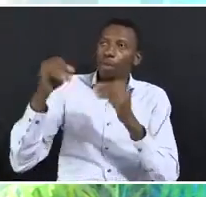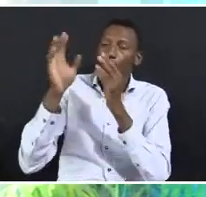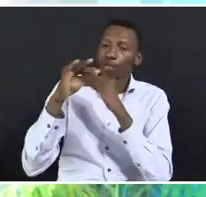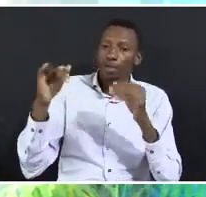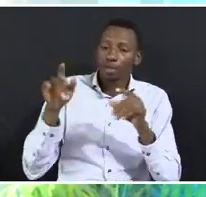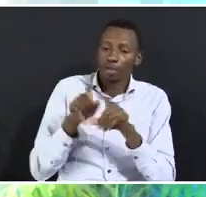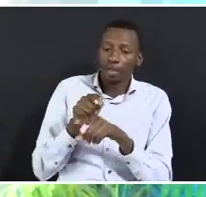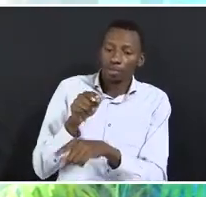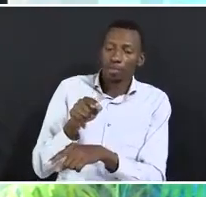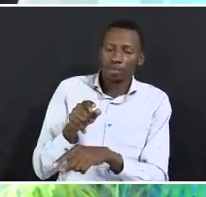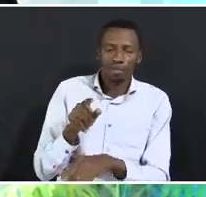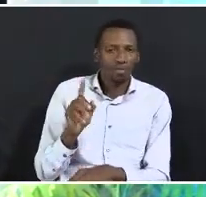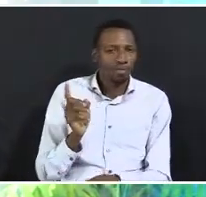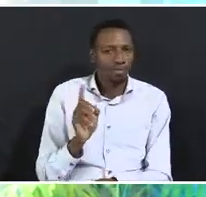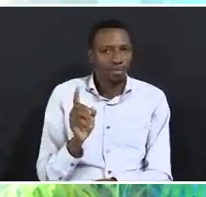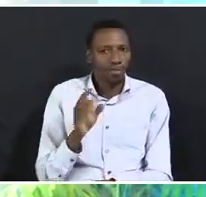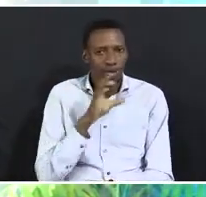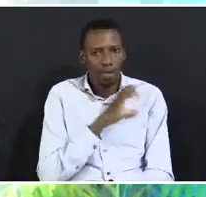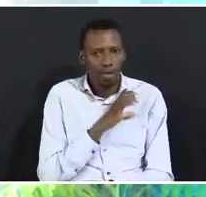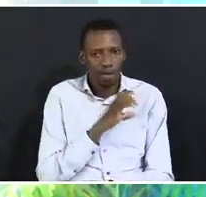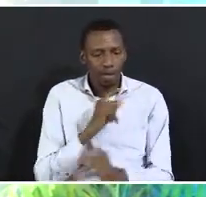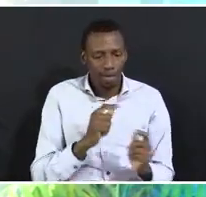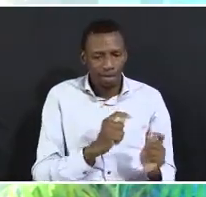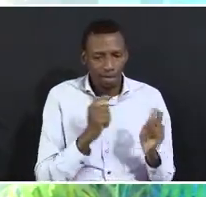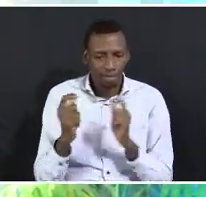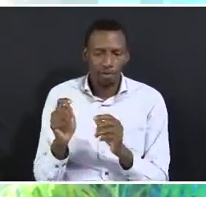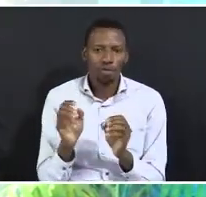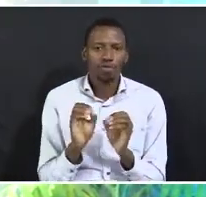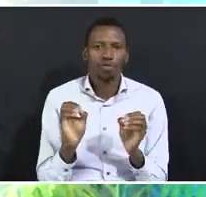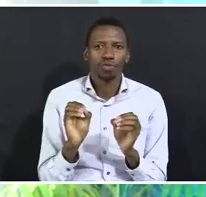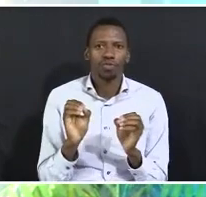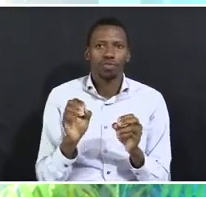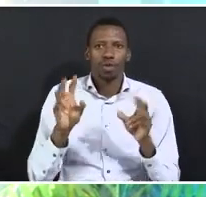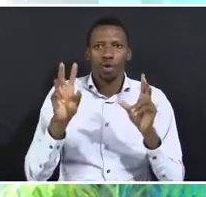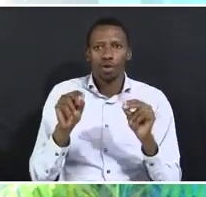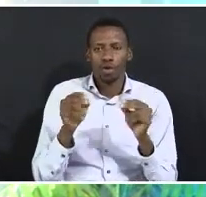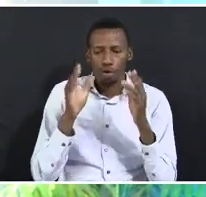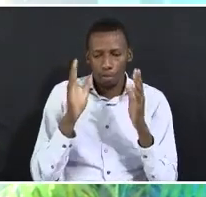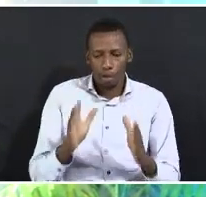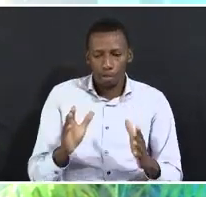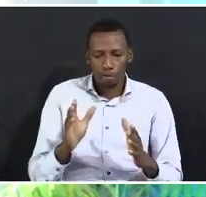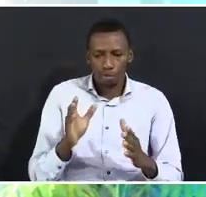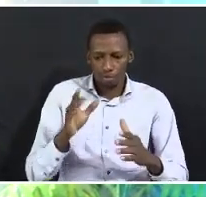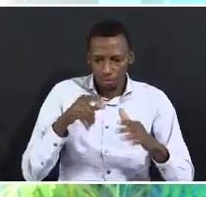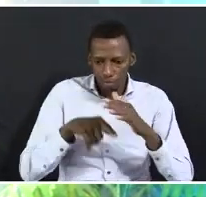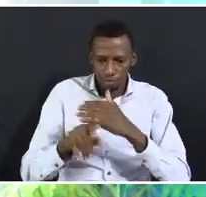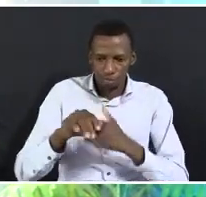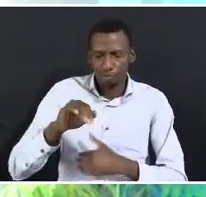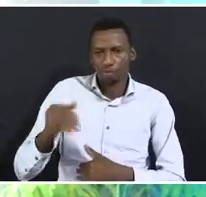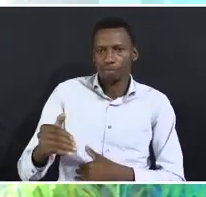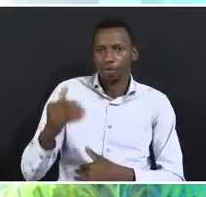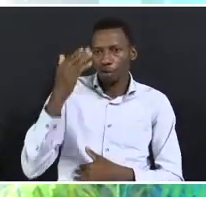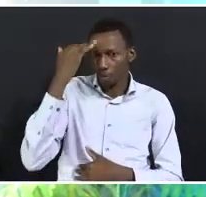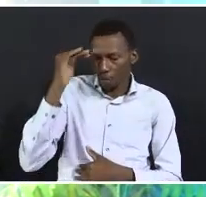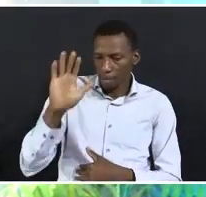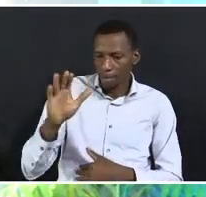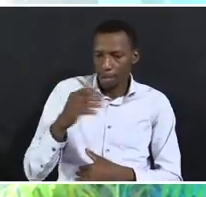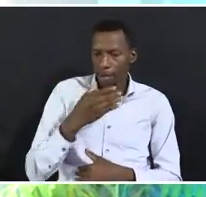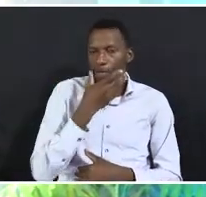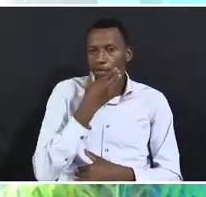not transferable. Hallelujah. No one will make it to the city because your father is a pastor.